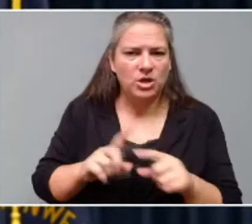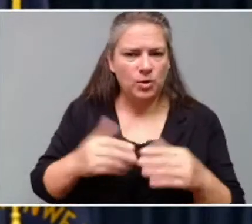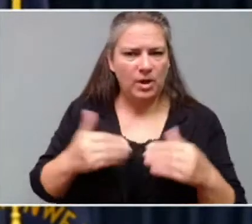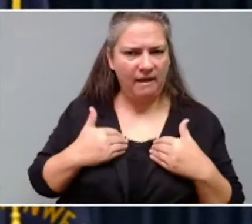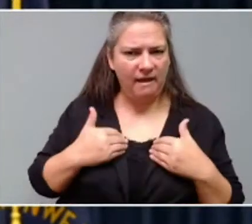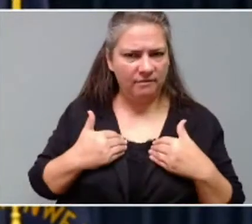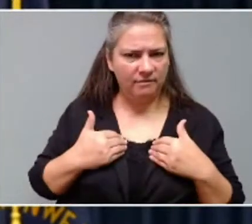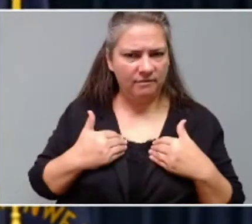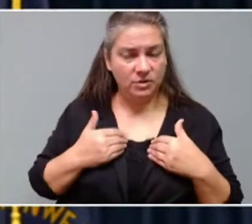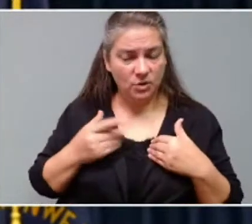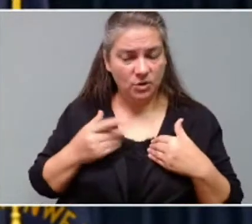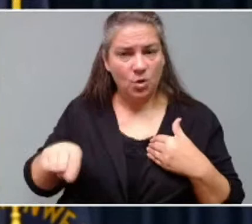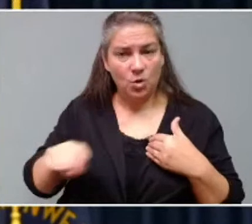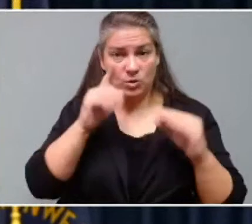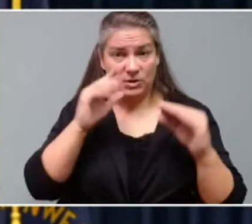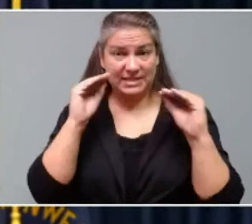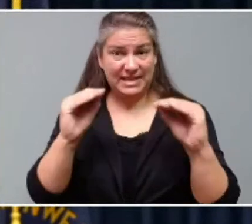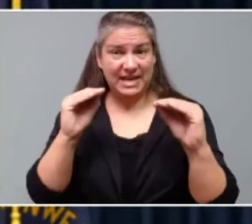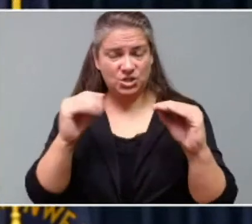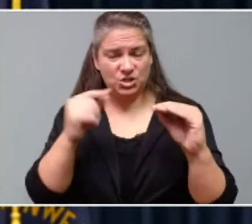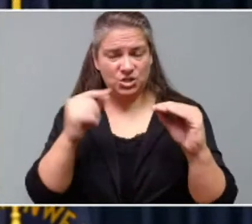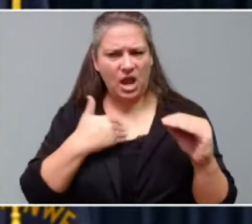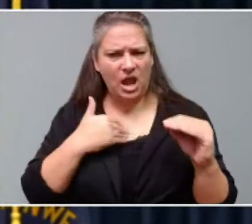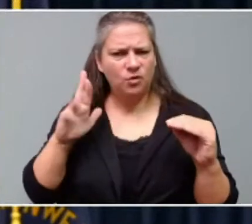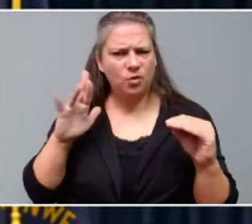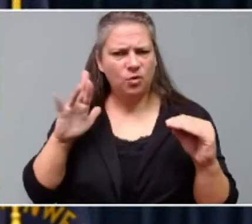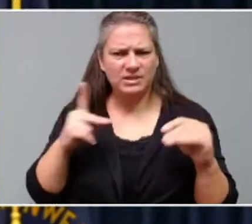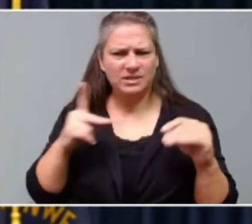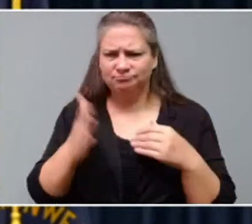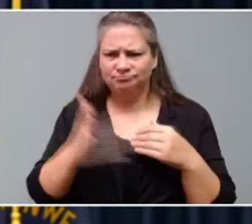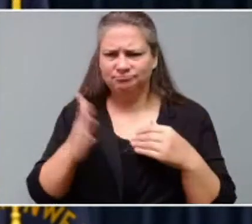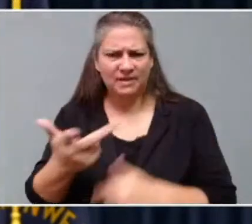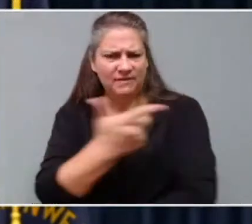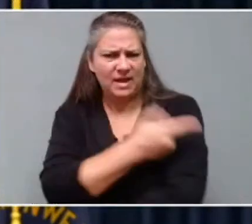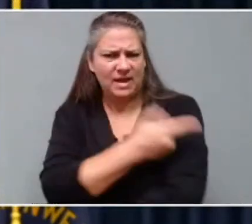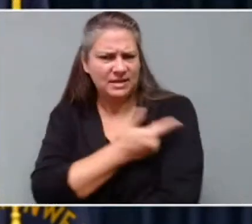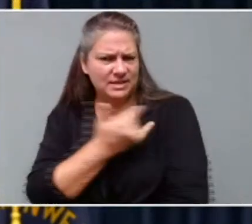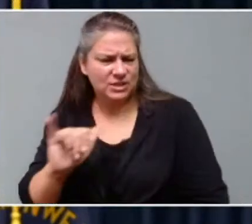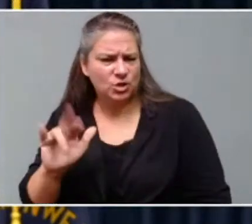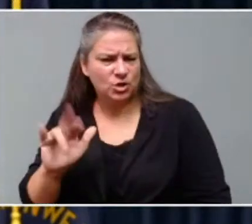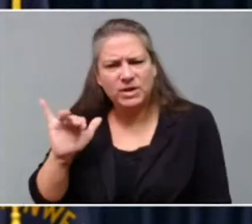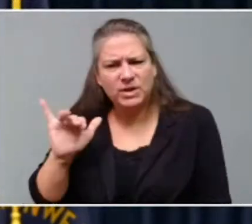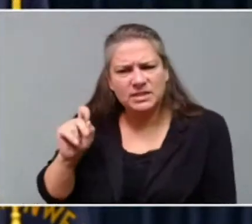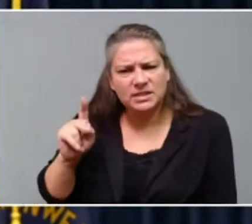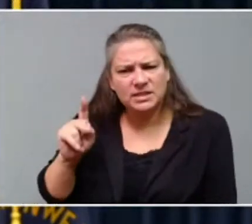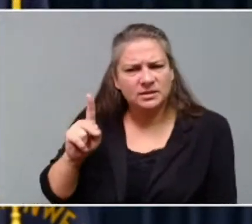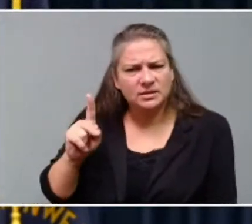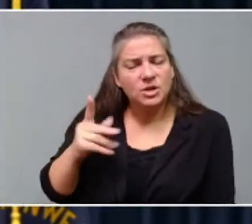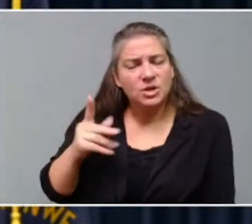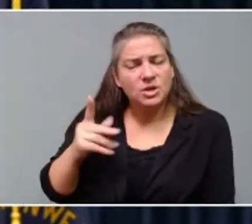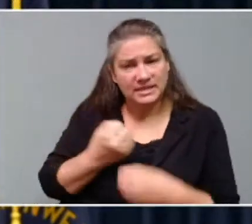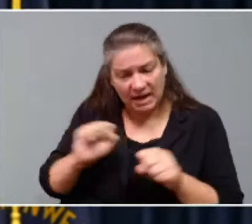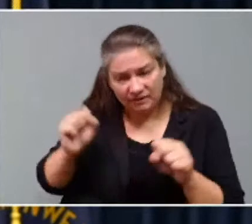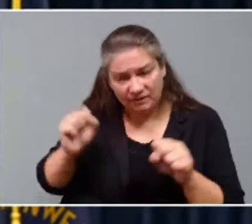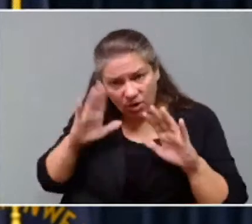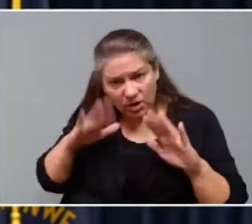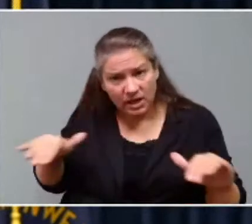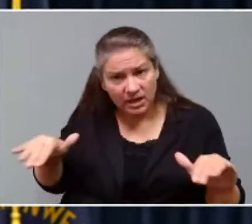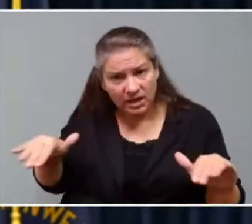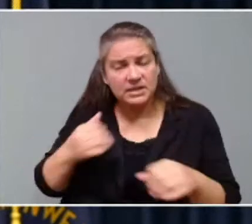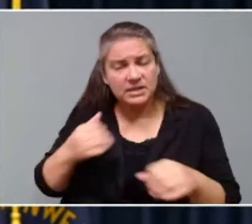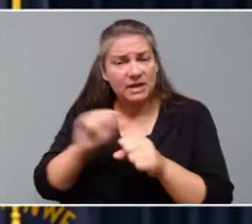more at risk even if they are vaccinated. So this is for the safety and health of the kids. It's to keep them in school. It's also for